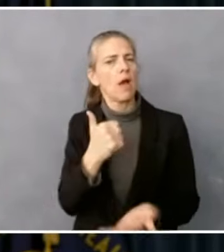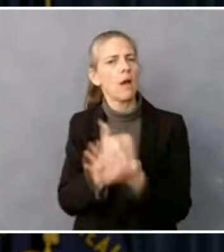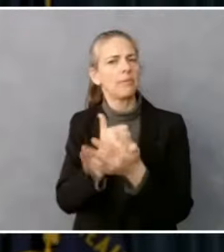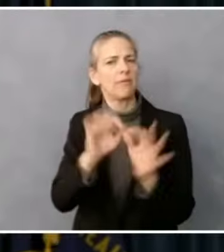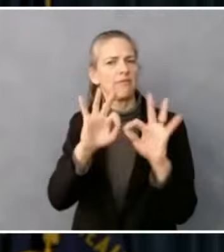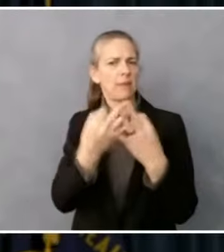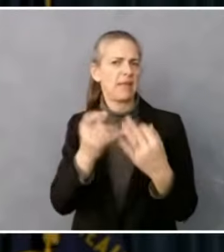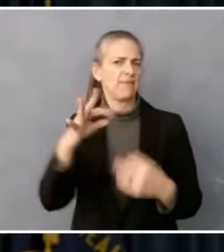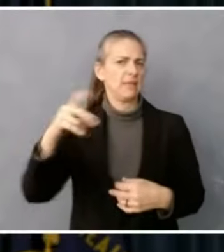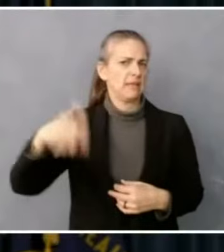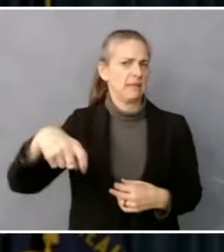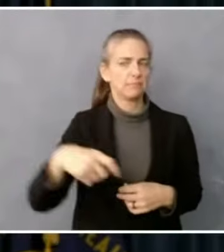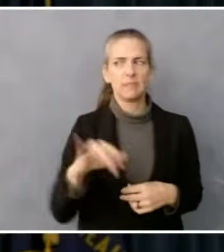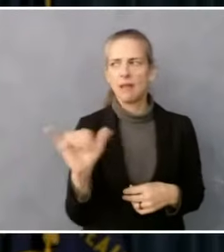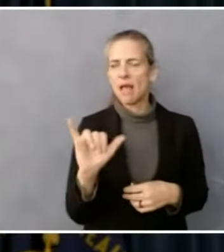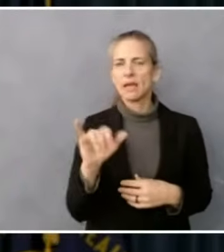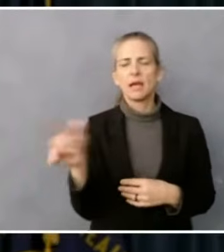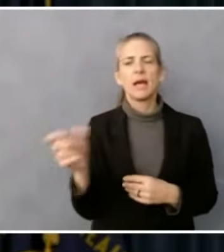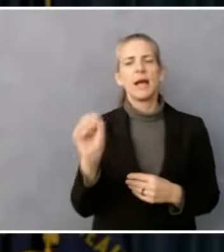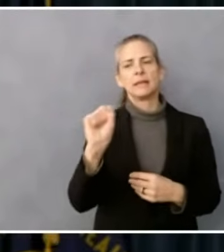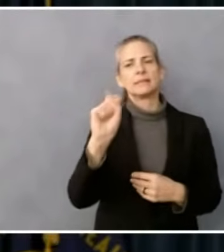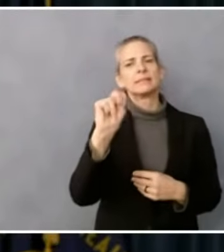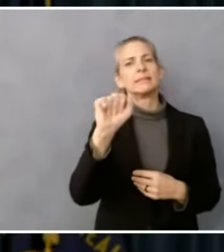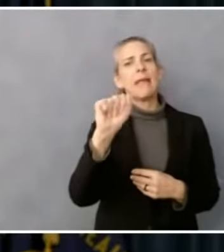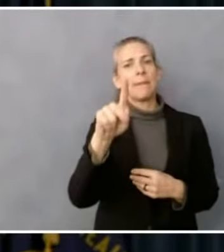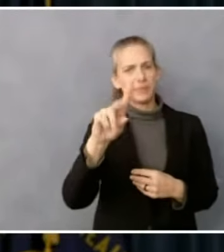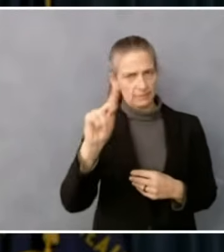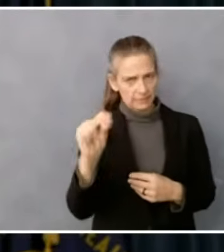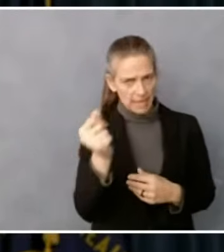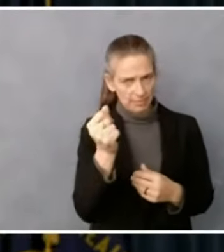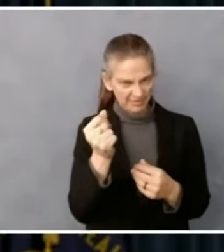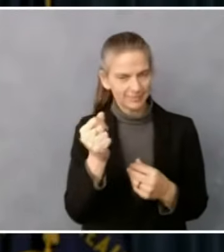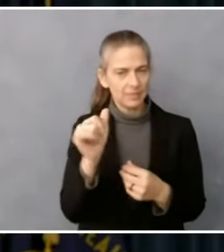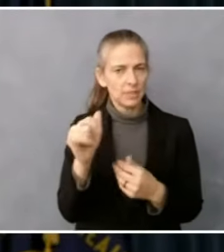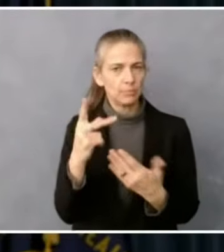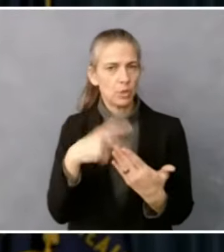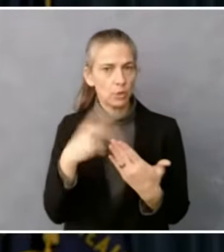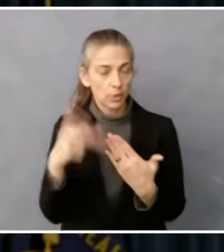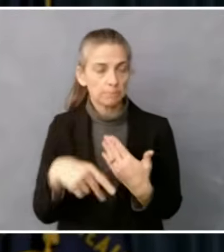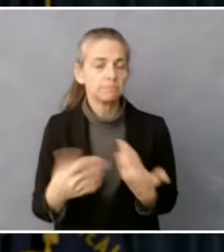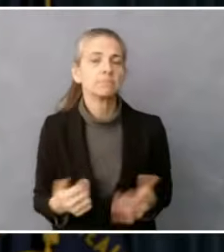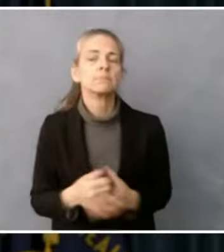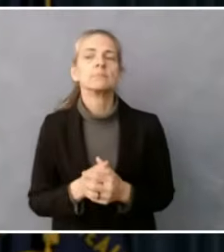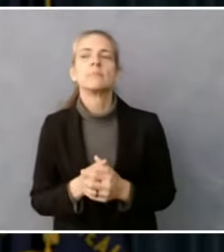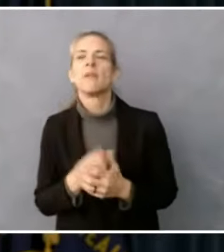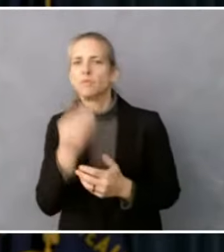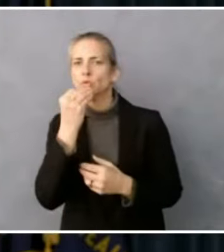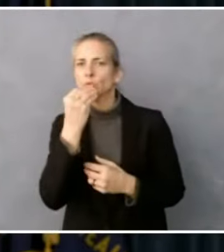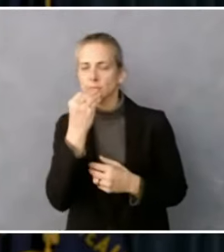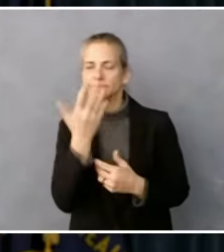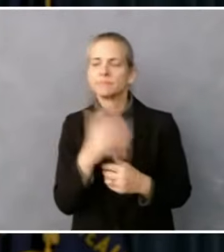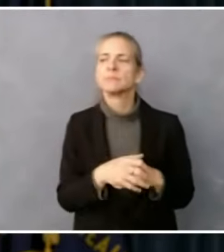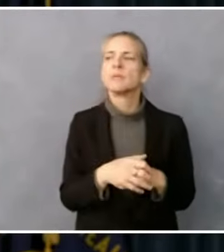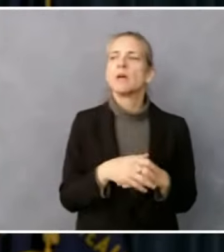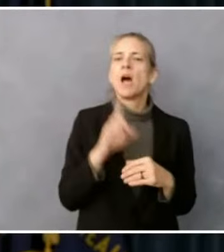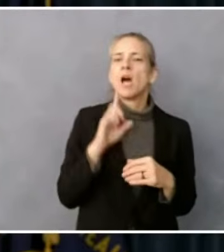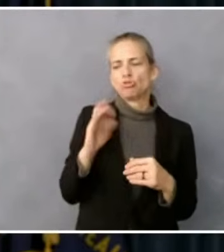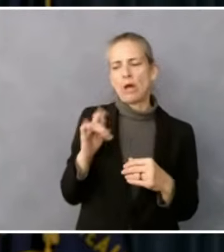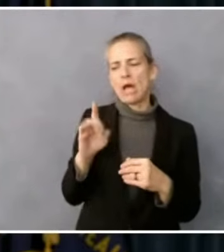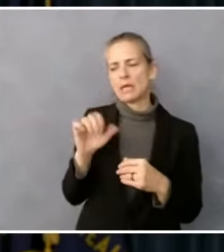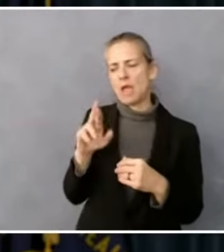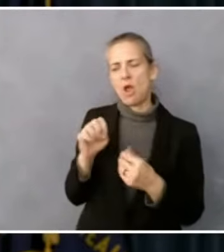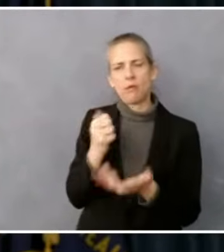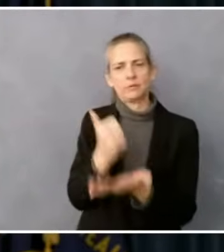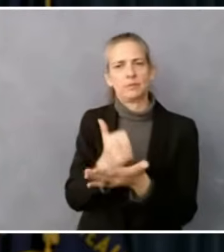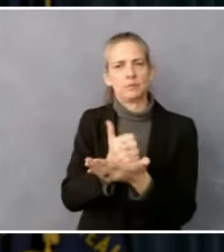like supplemental nutrition assistance program or help for children through the Child Care Assistance Program.